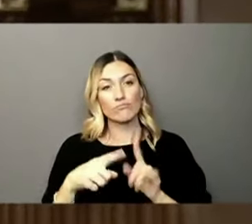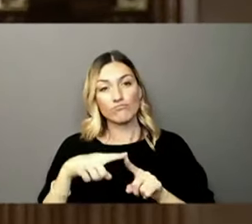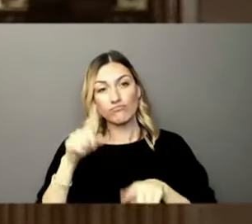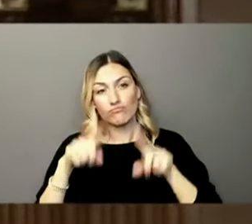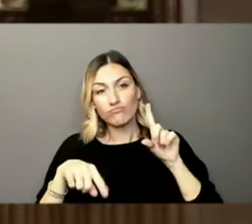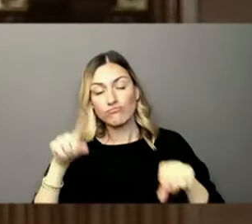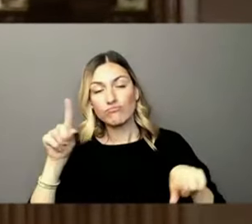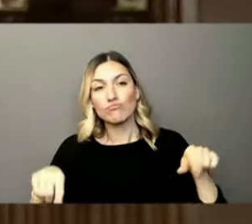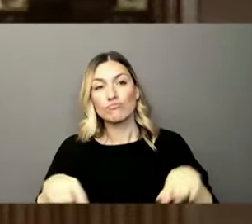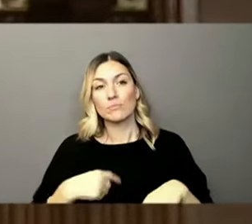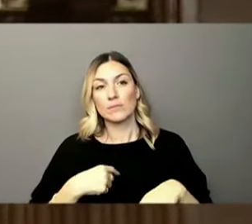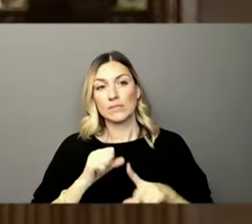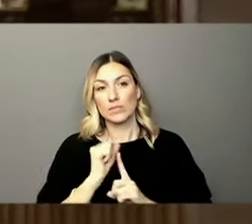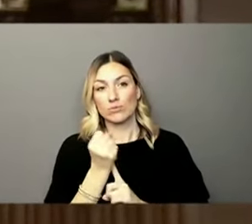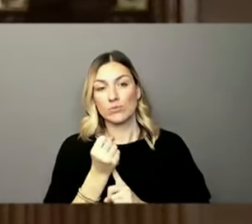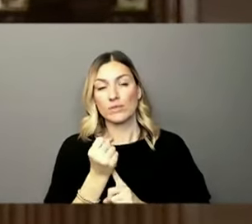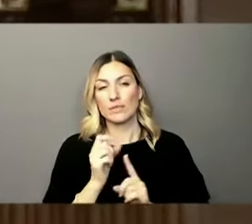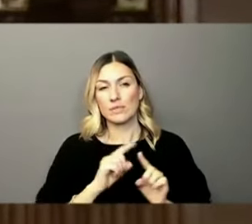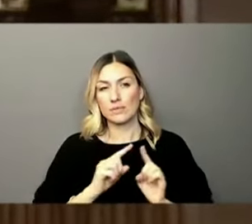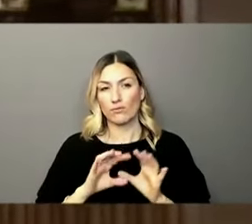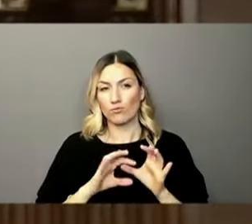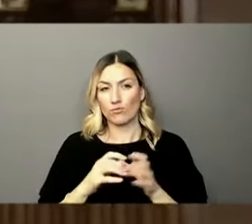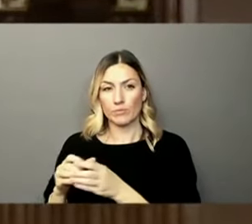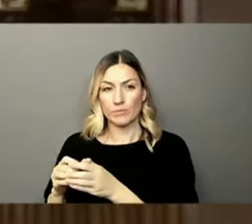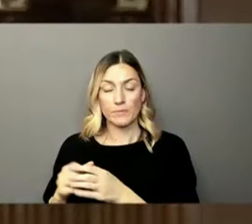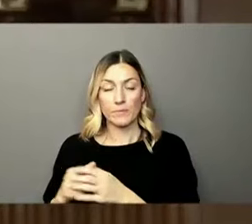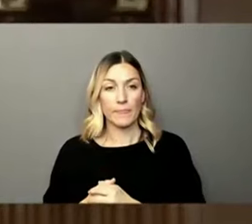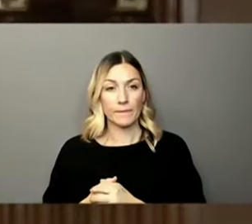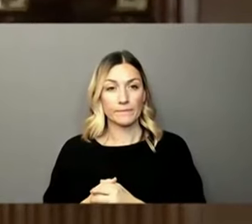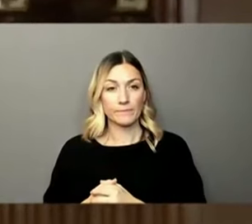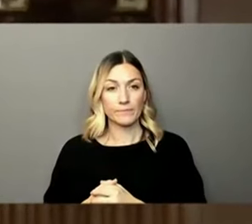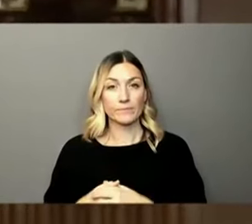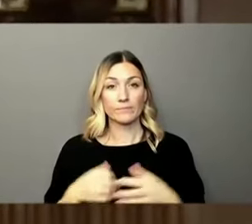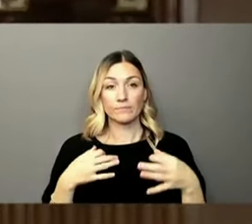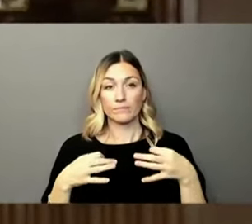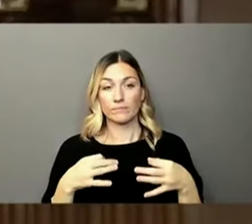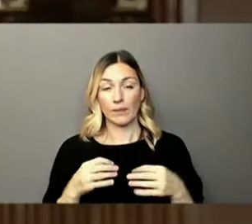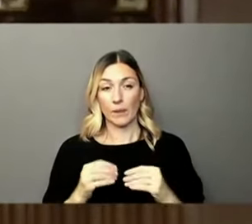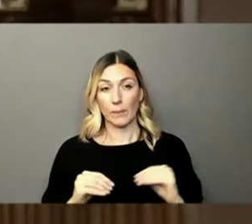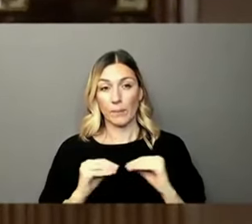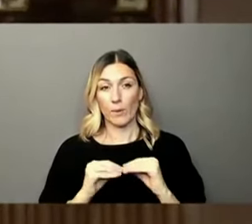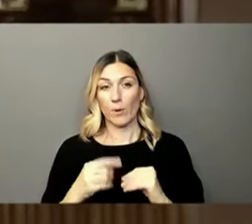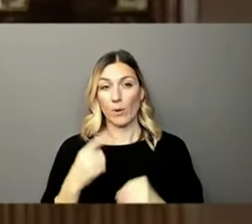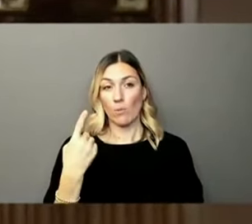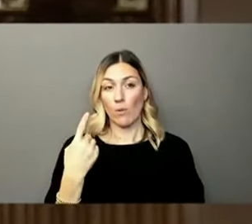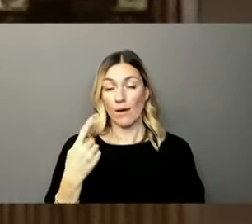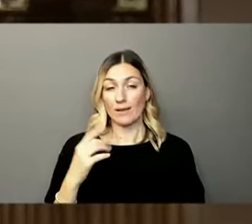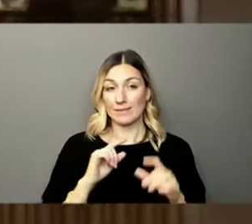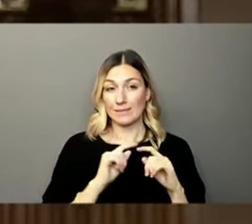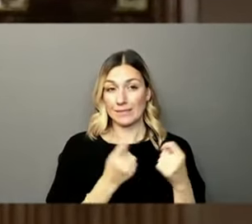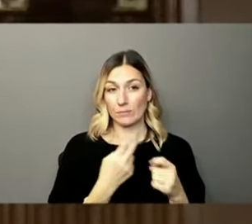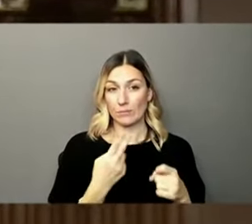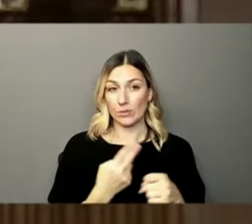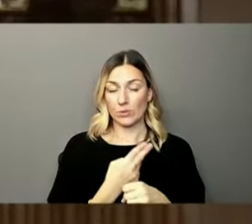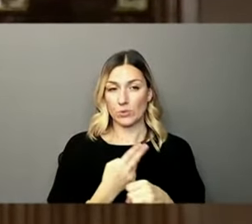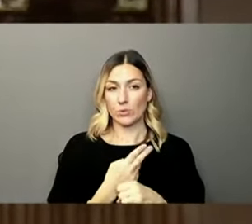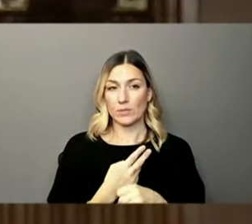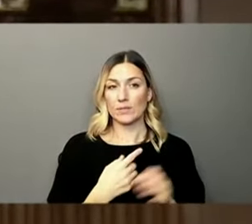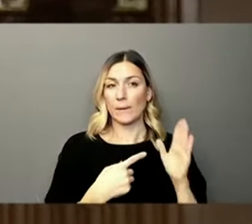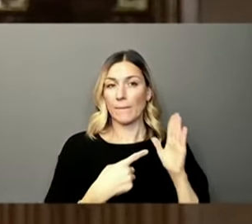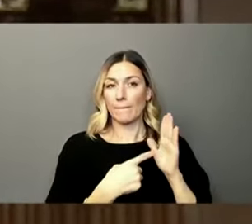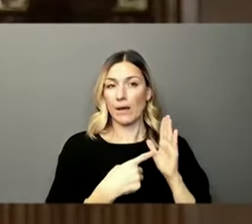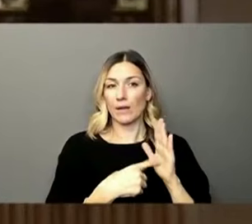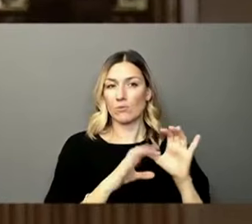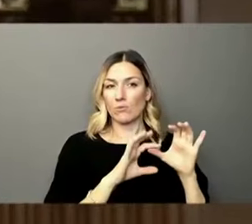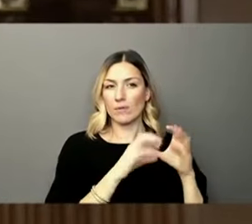conditions across different populations. To further characterize long COVID, one N3C team used computational modeling to classify patients